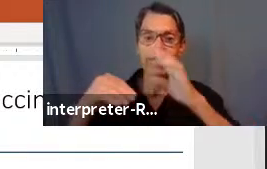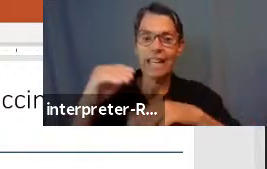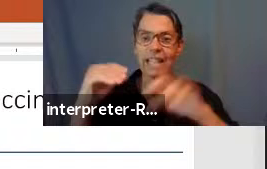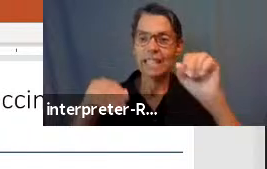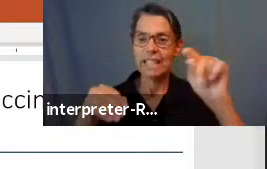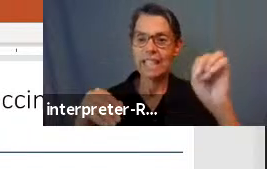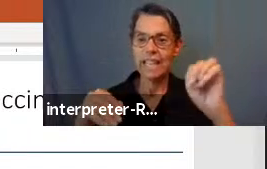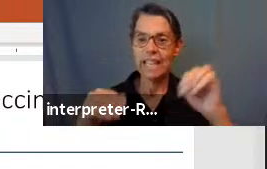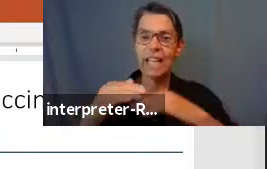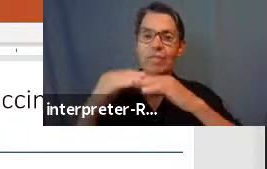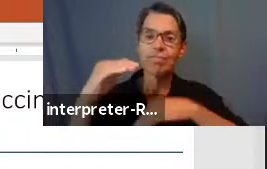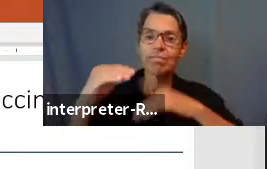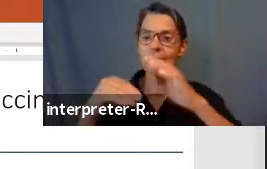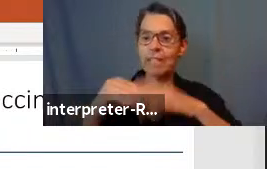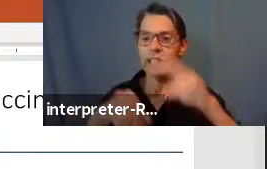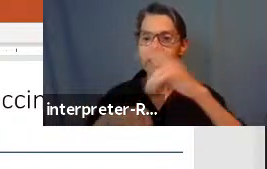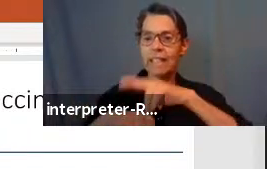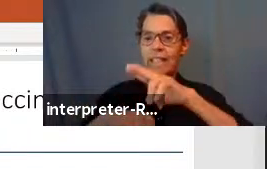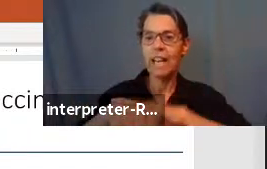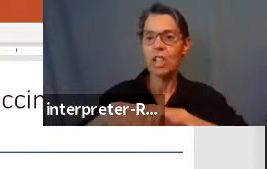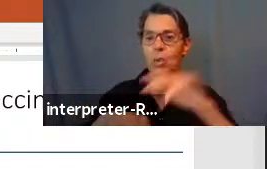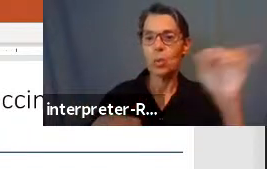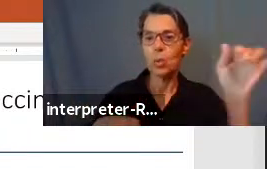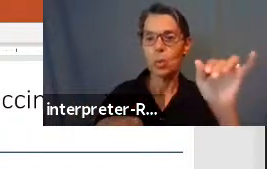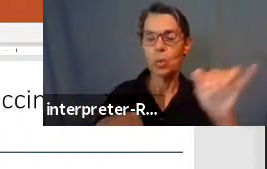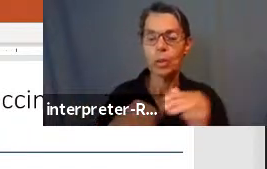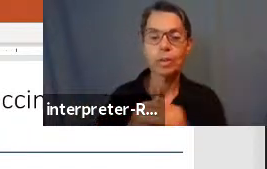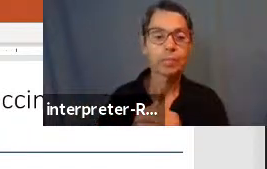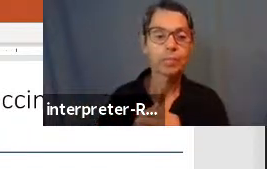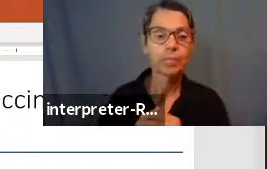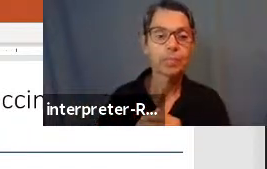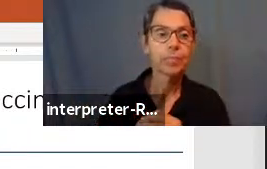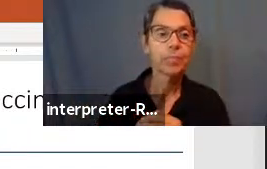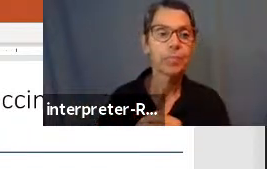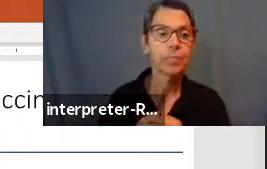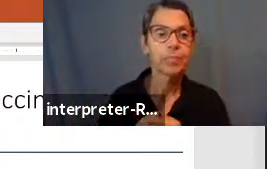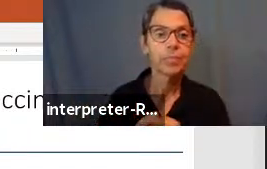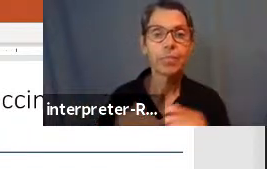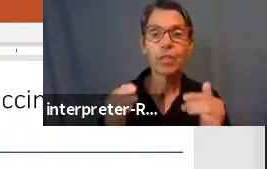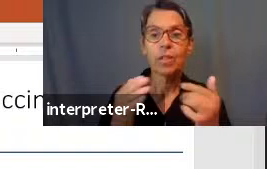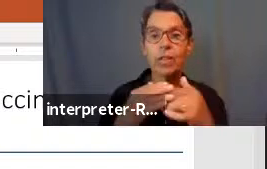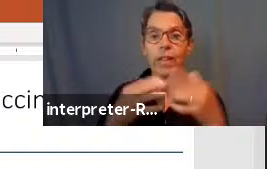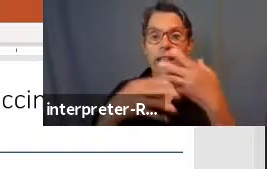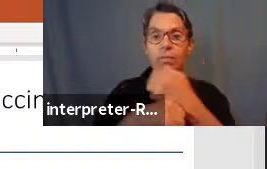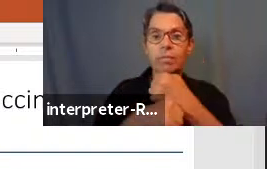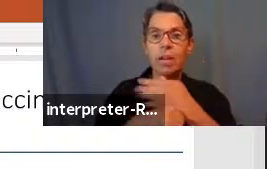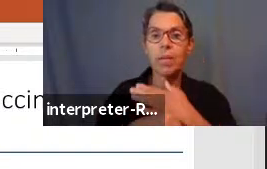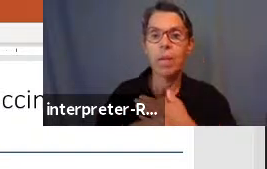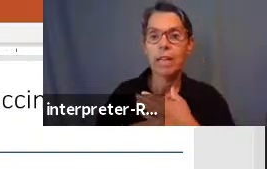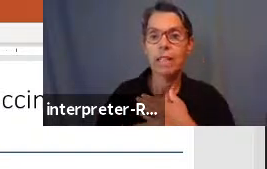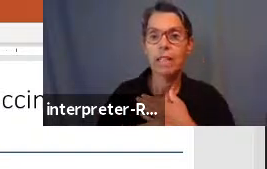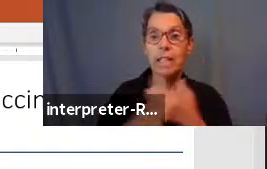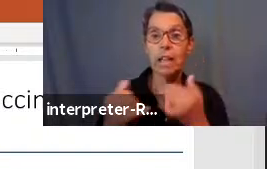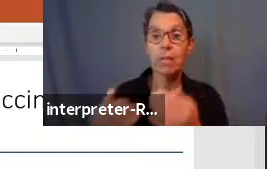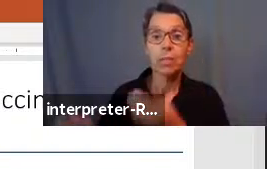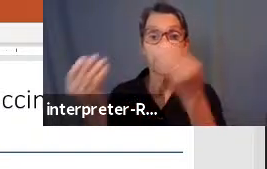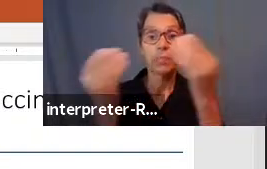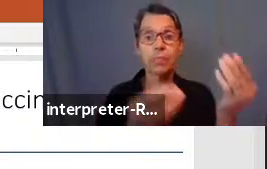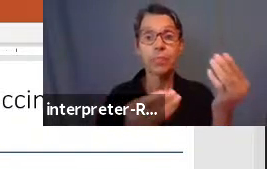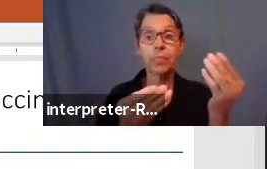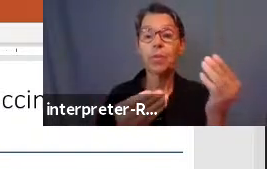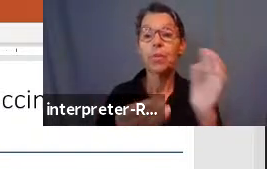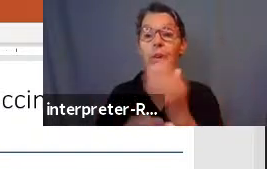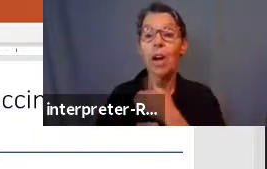bit lower than in national rates. So that's the end of my update. And at this point, I would like to pass it over to